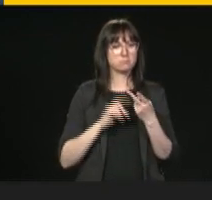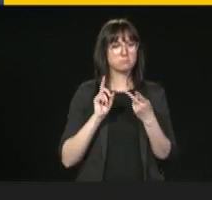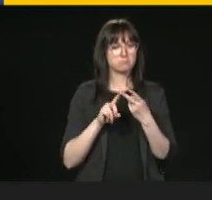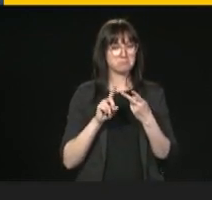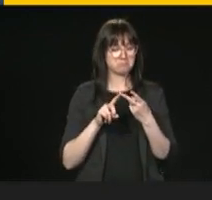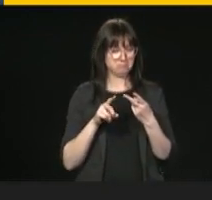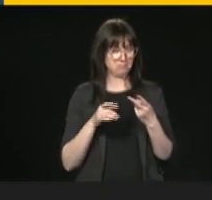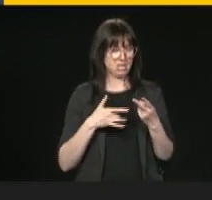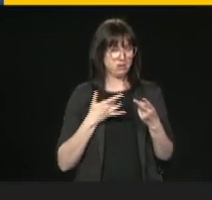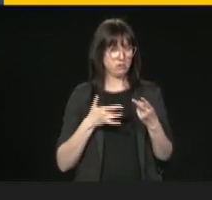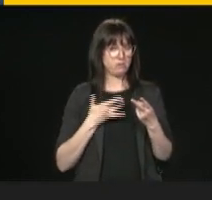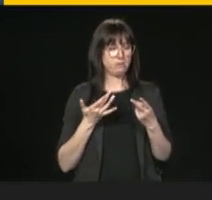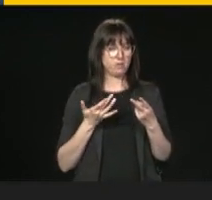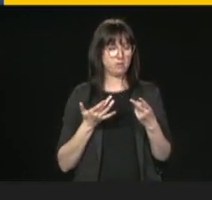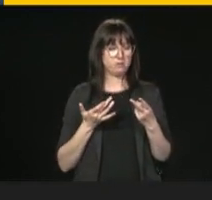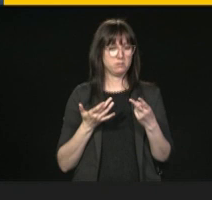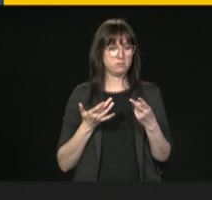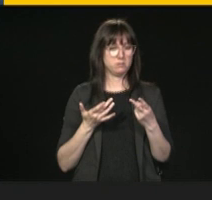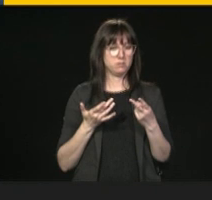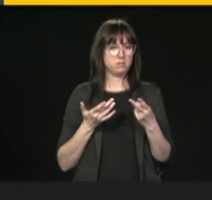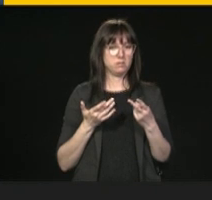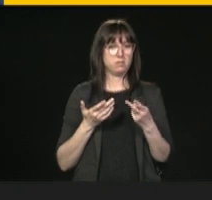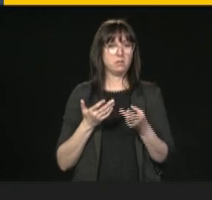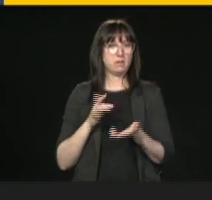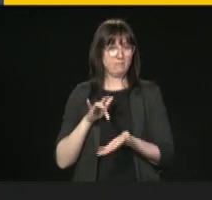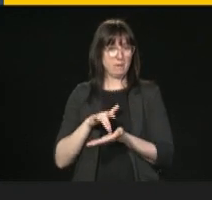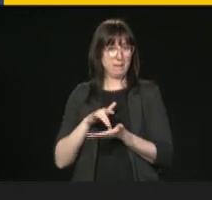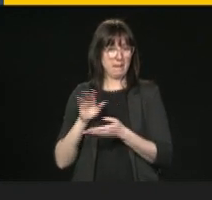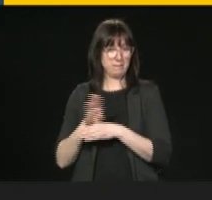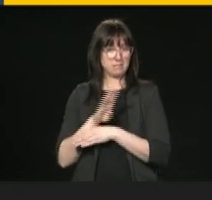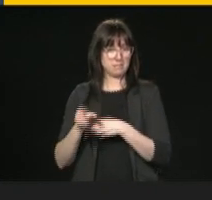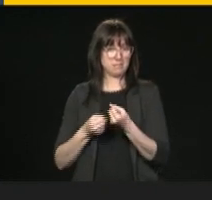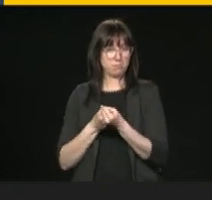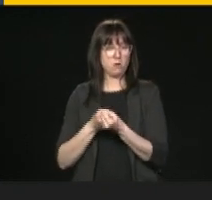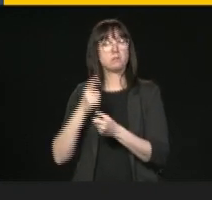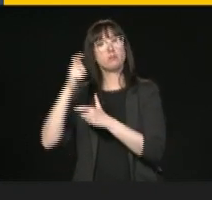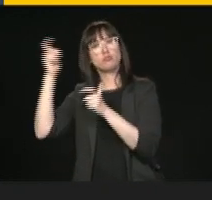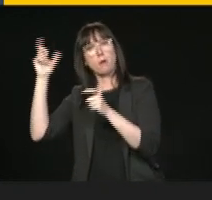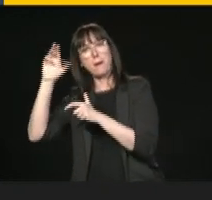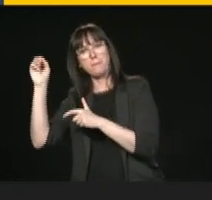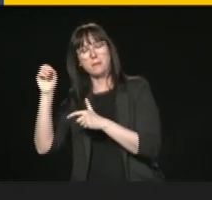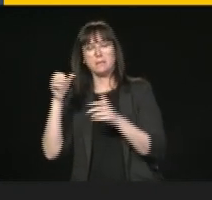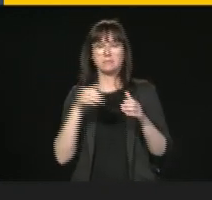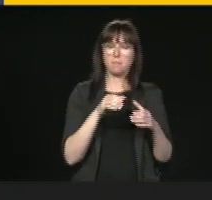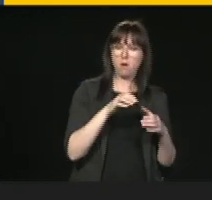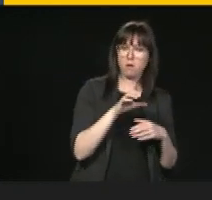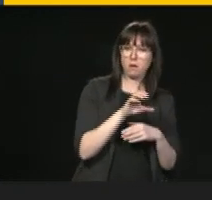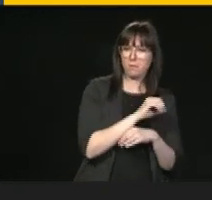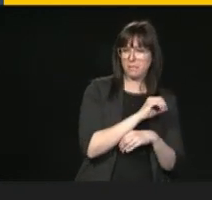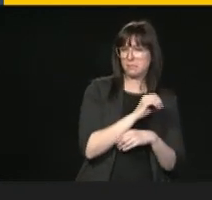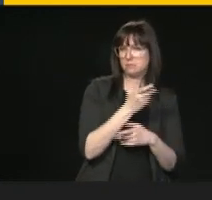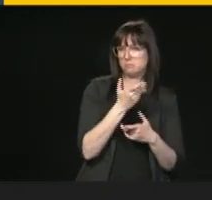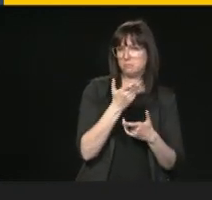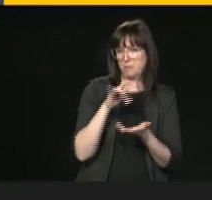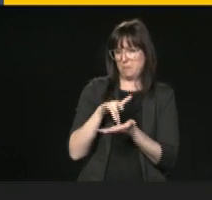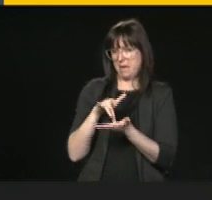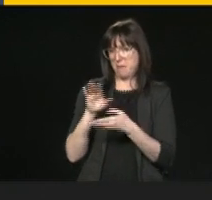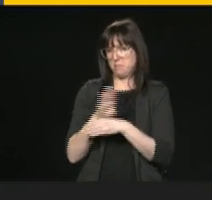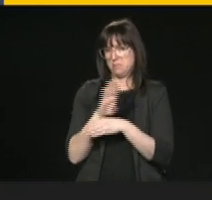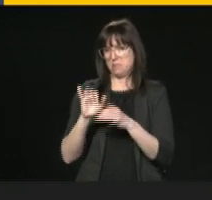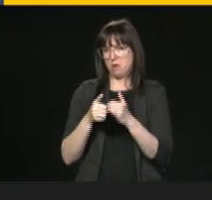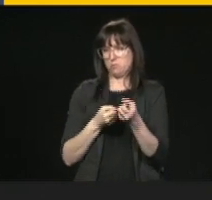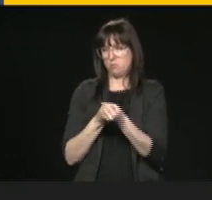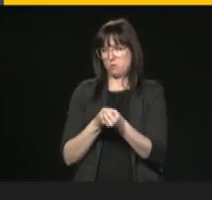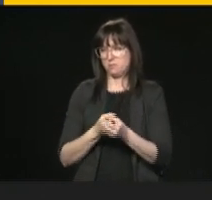medium-sized businesses too? You've talked about big companies and small companies, but what about medium-sized businesses? Merci. Thank pour, you. Pour les gens